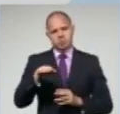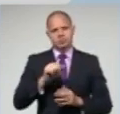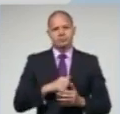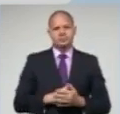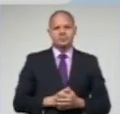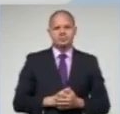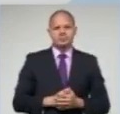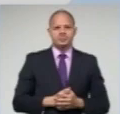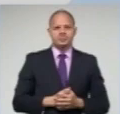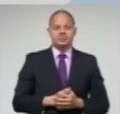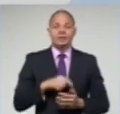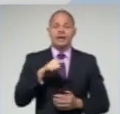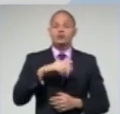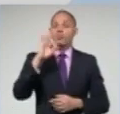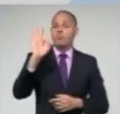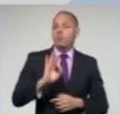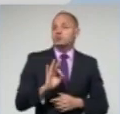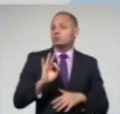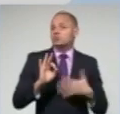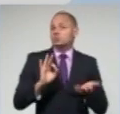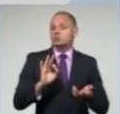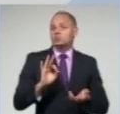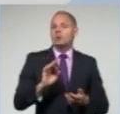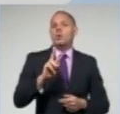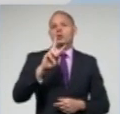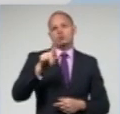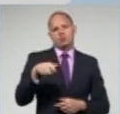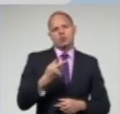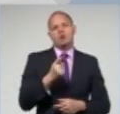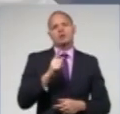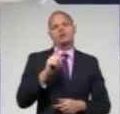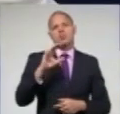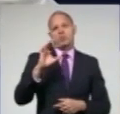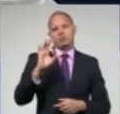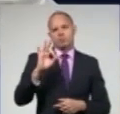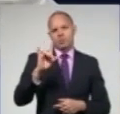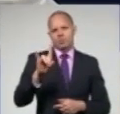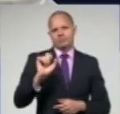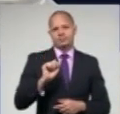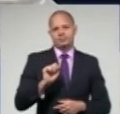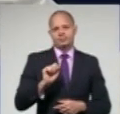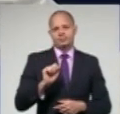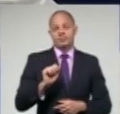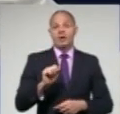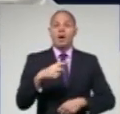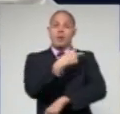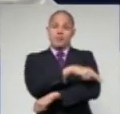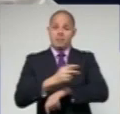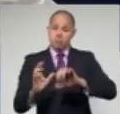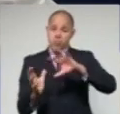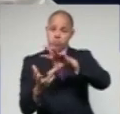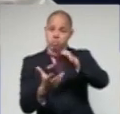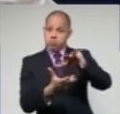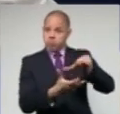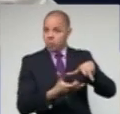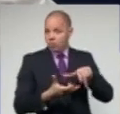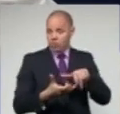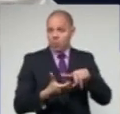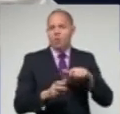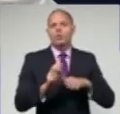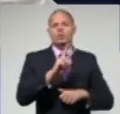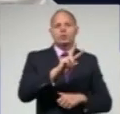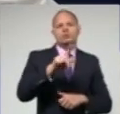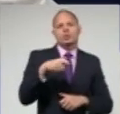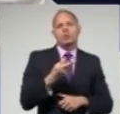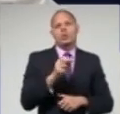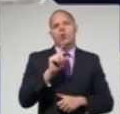rate of 2.94% and the regional rate of 3.32%. I always